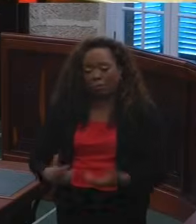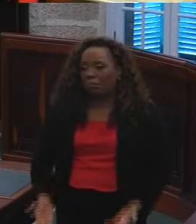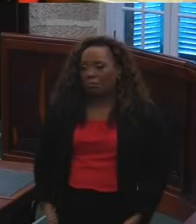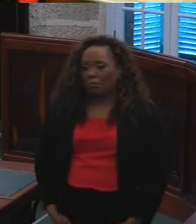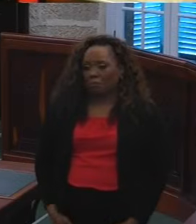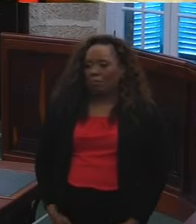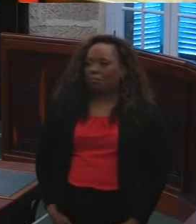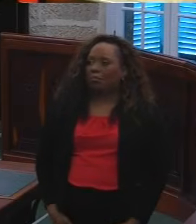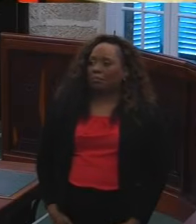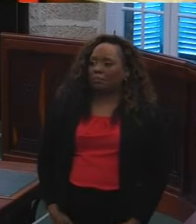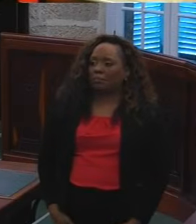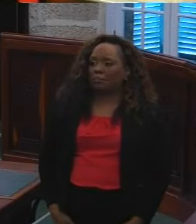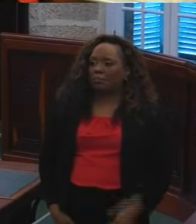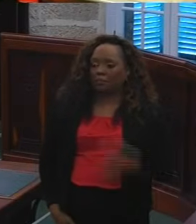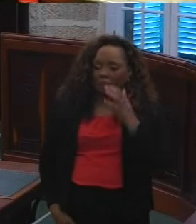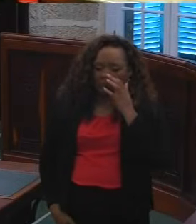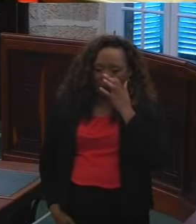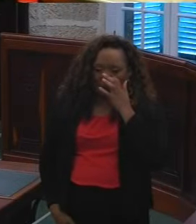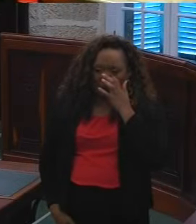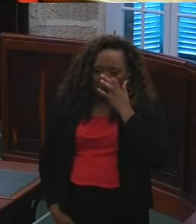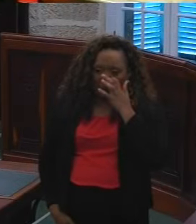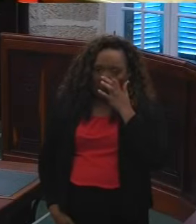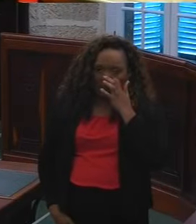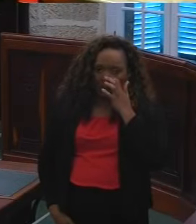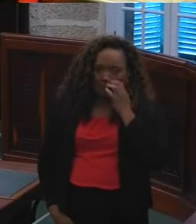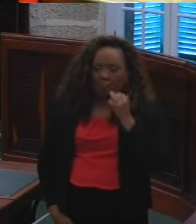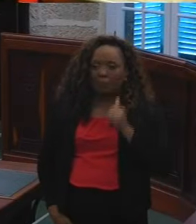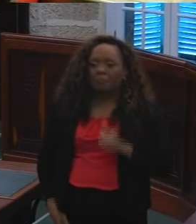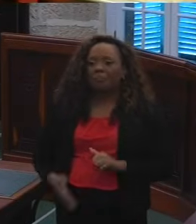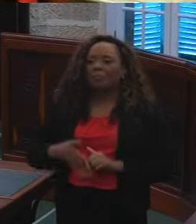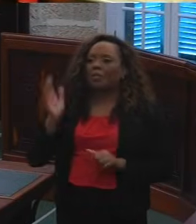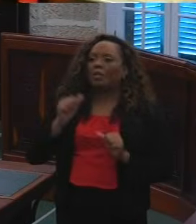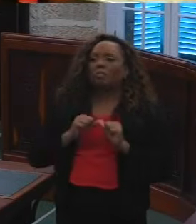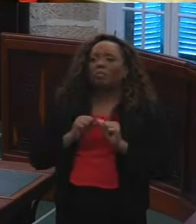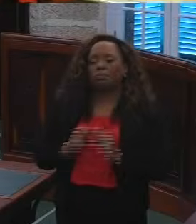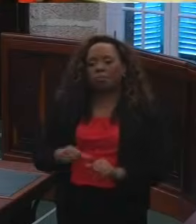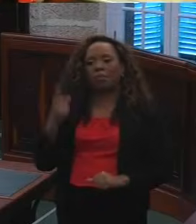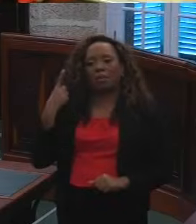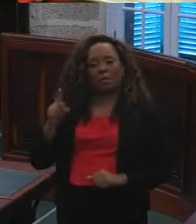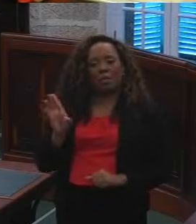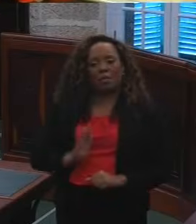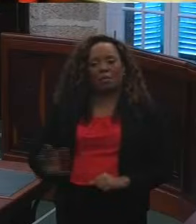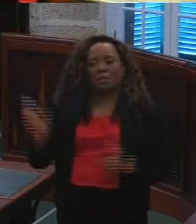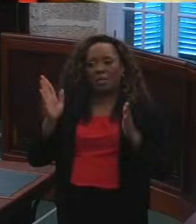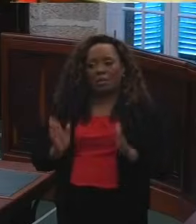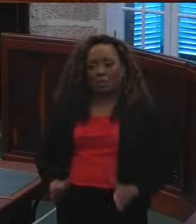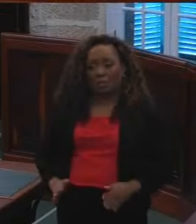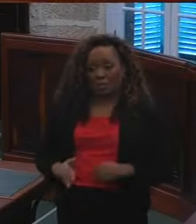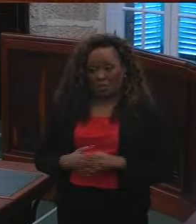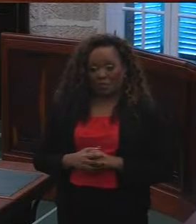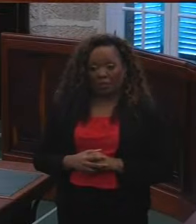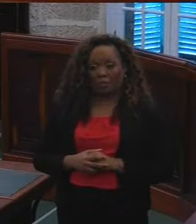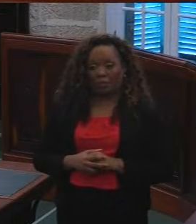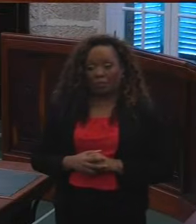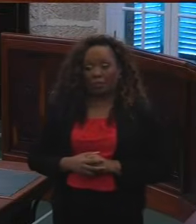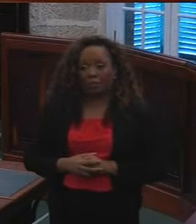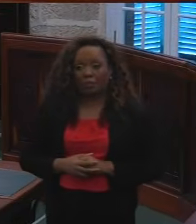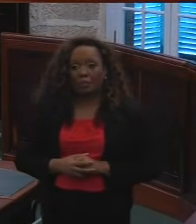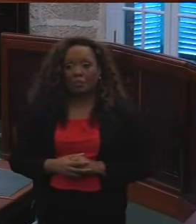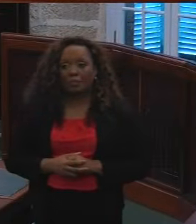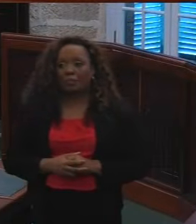whatever structure we settle on for delivering transport to Barbadians. But we have also to admit that the way we